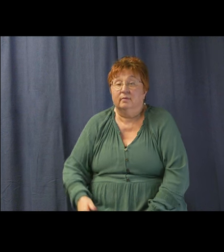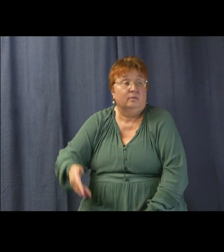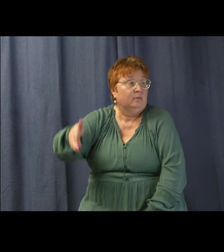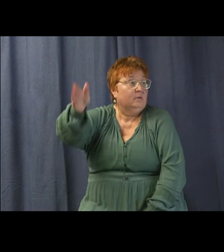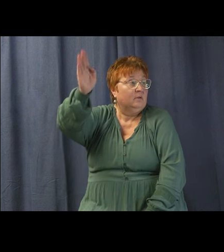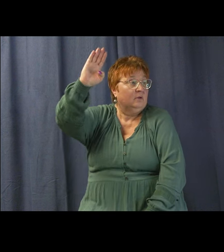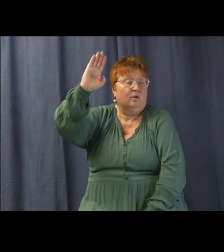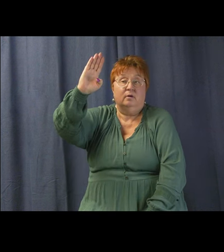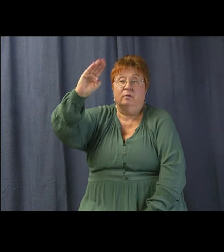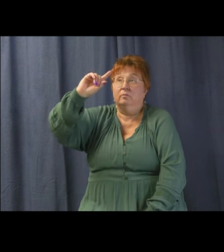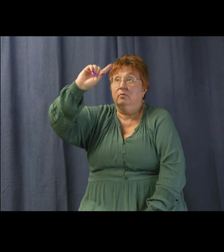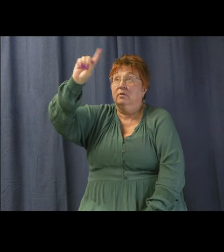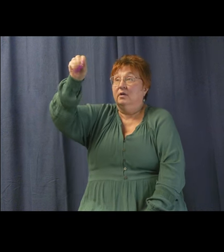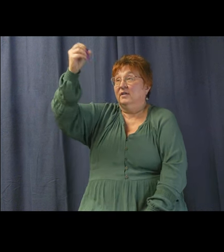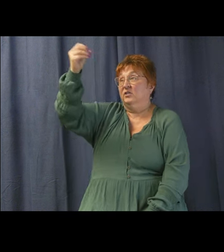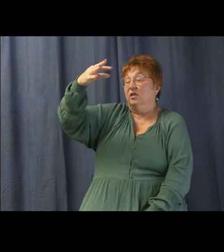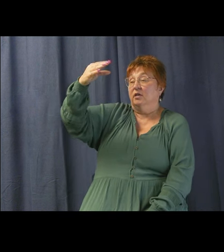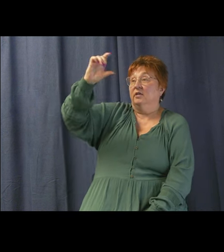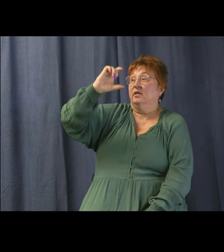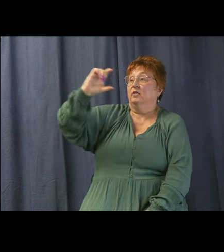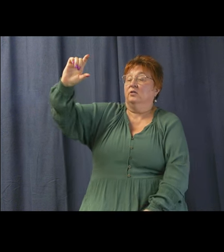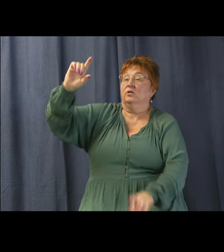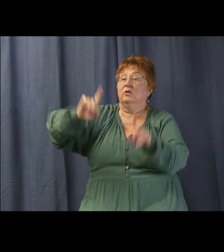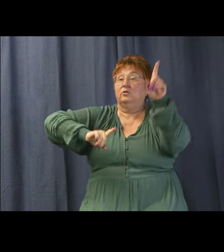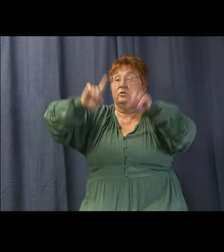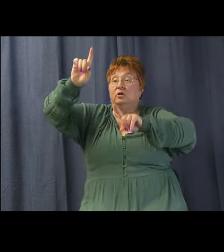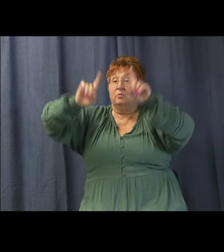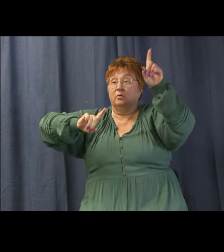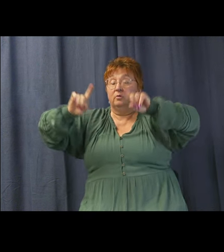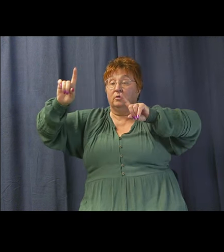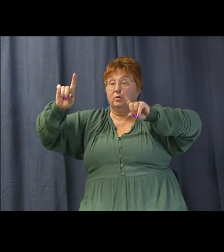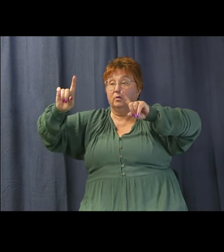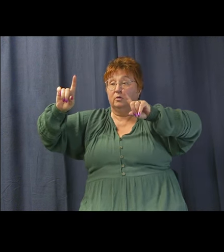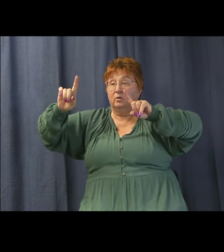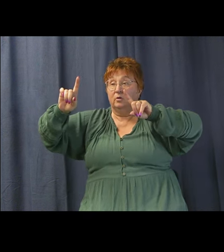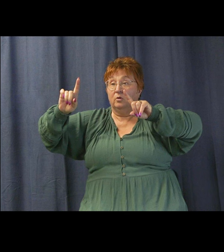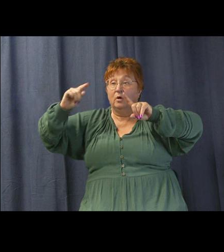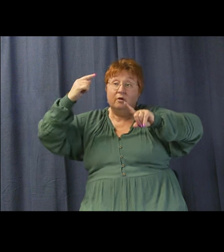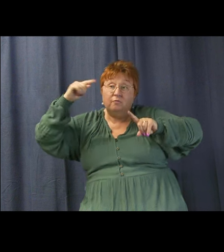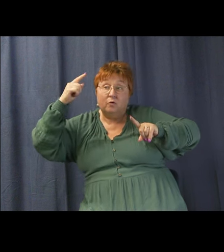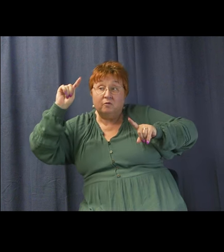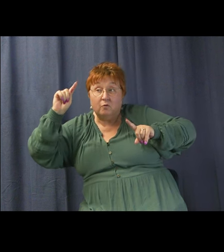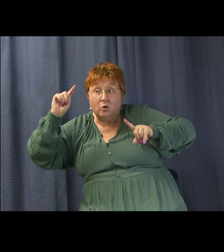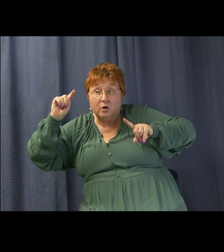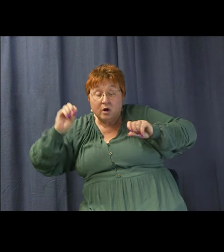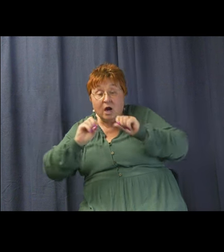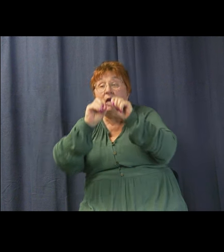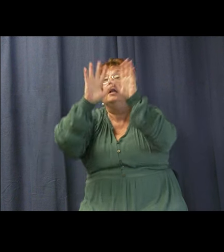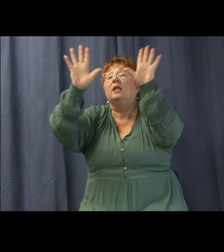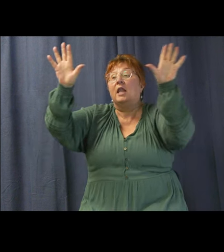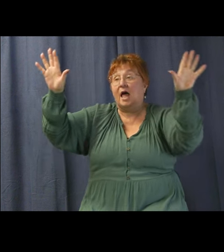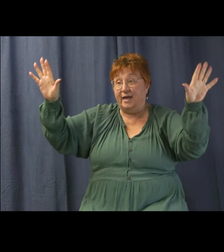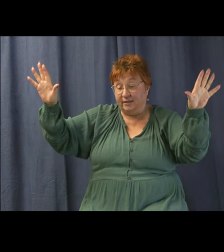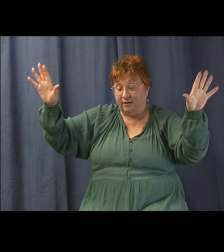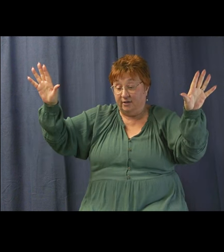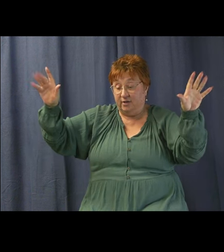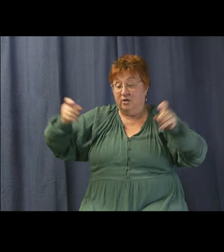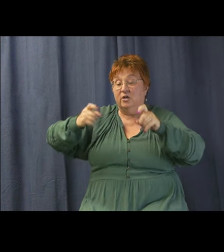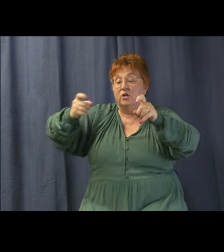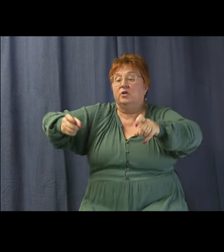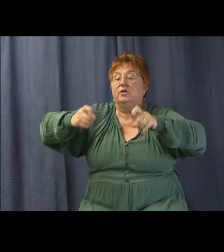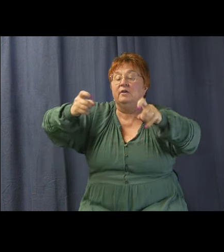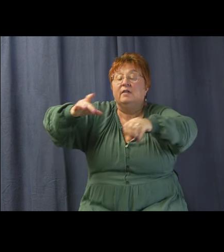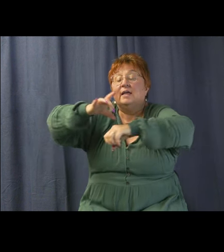the sun and the moon and the stars. Okay, he says, let them be for lights in the firmament to give light upon